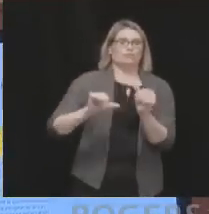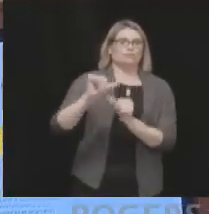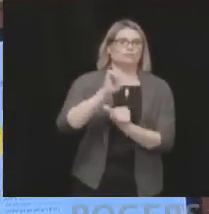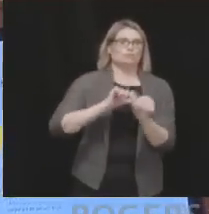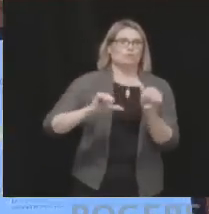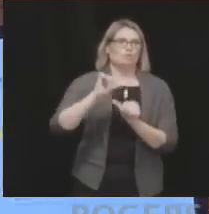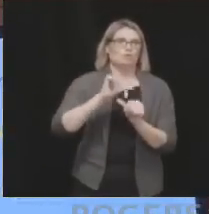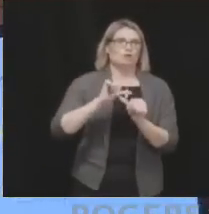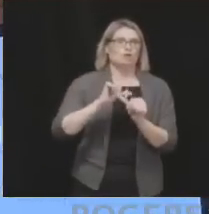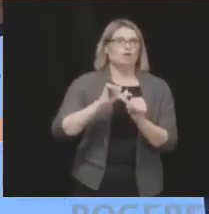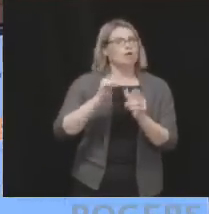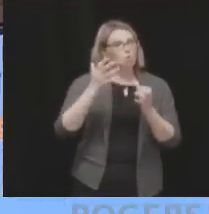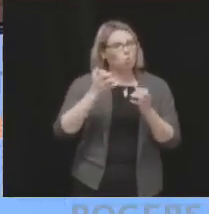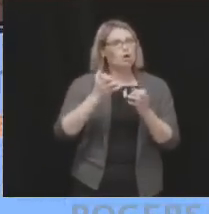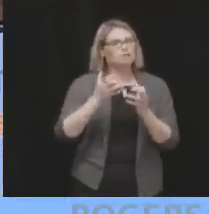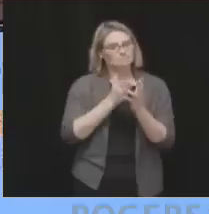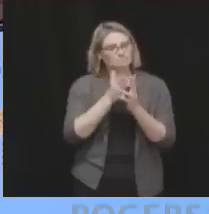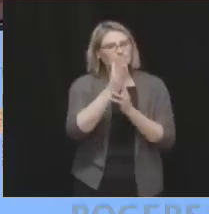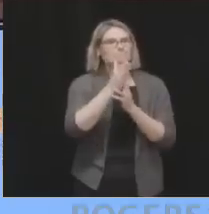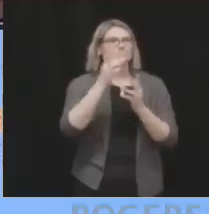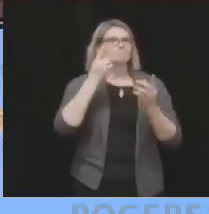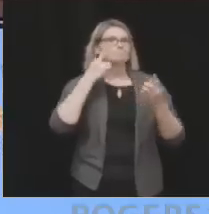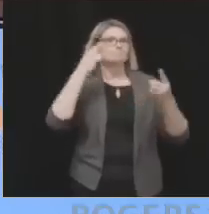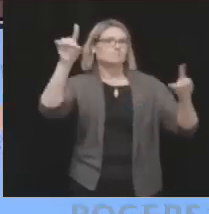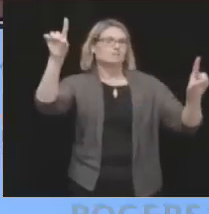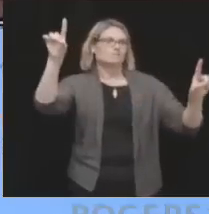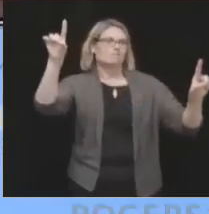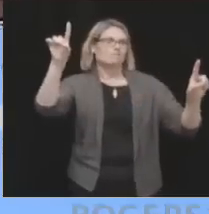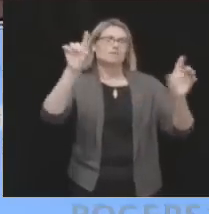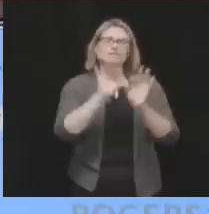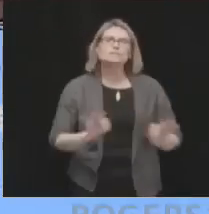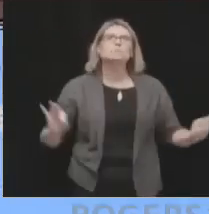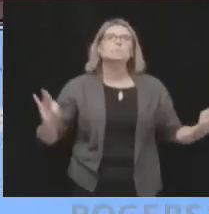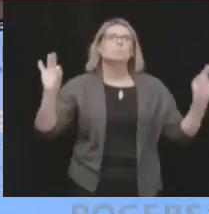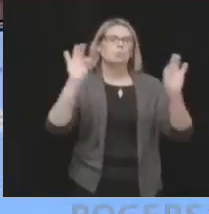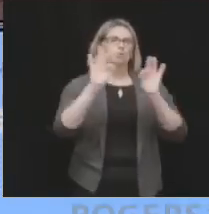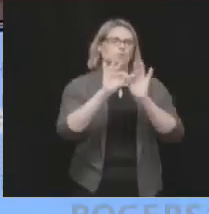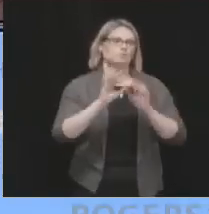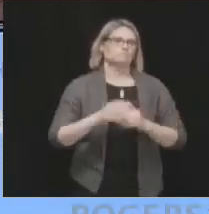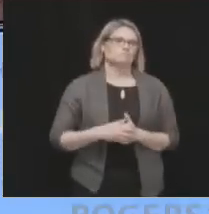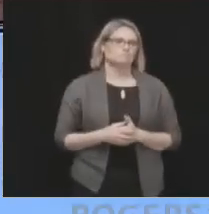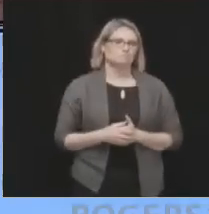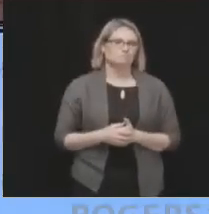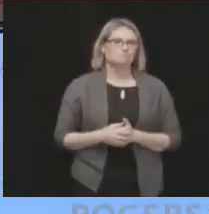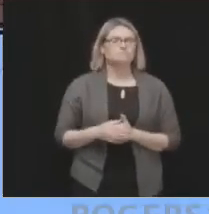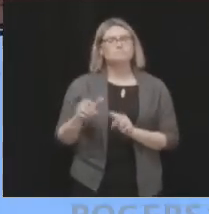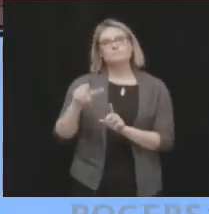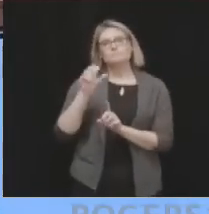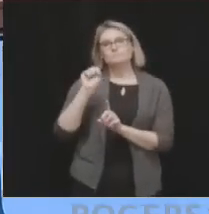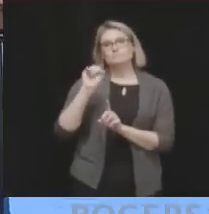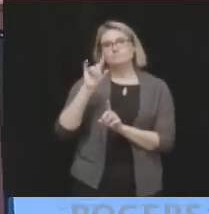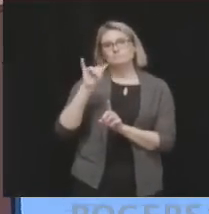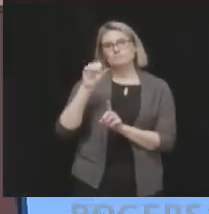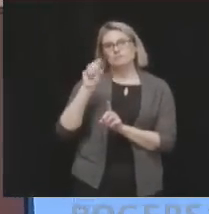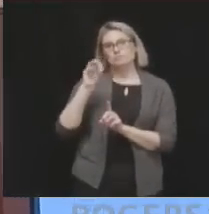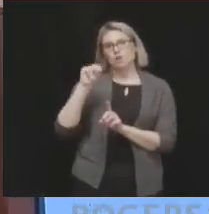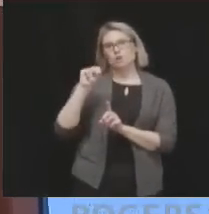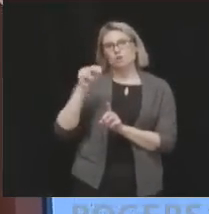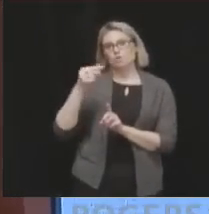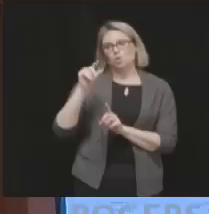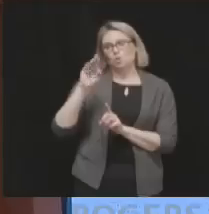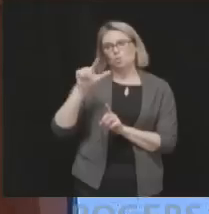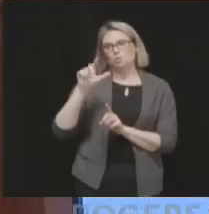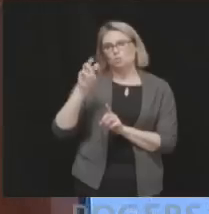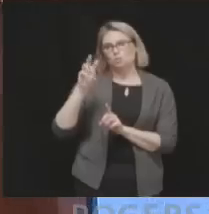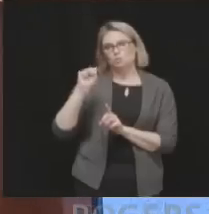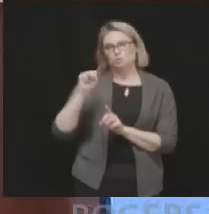Hi, Dr. Russell. Obviously, there's a lot of people today who are going to be very, very excited by what they're going to be